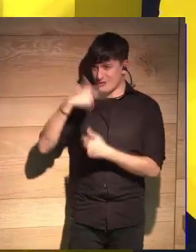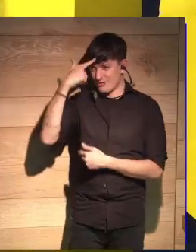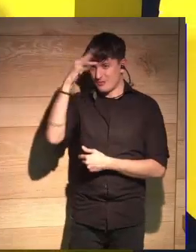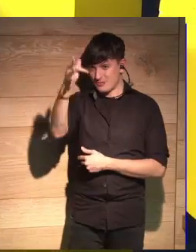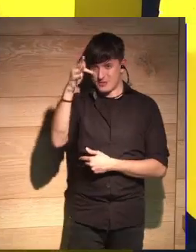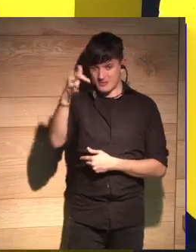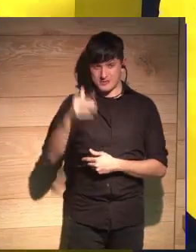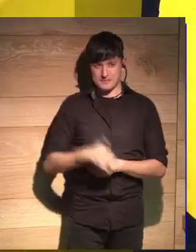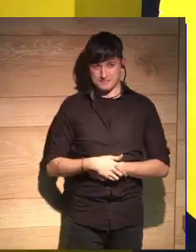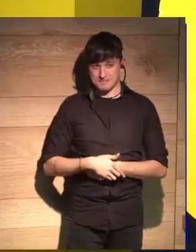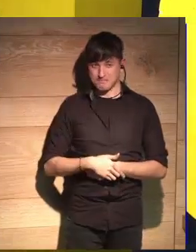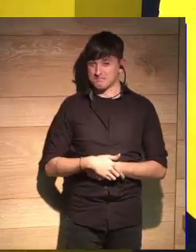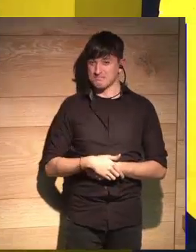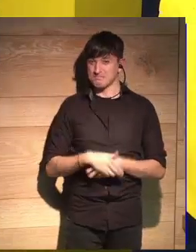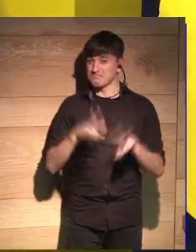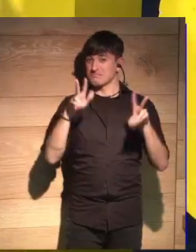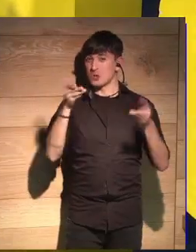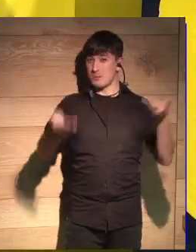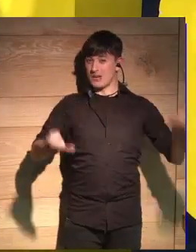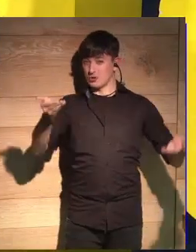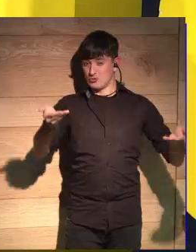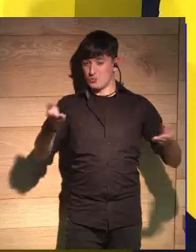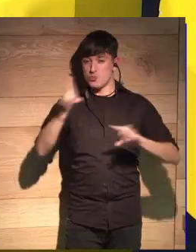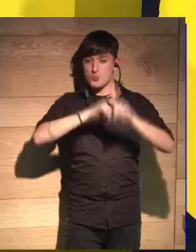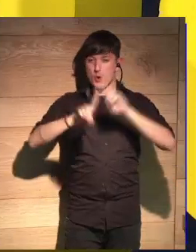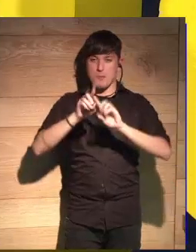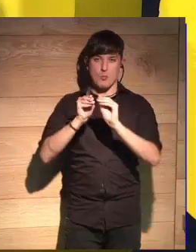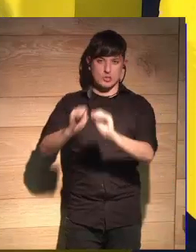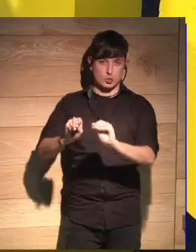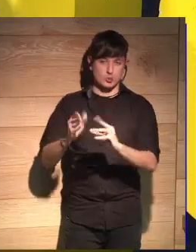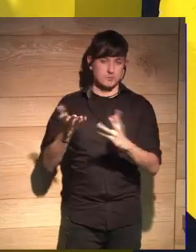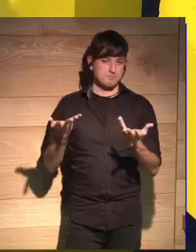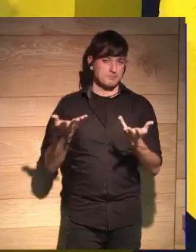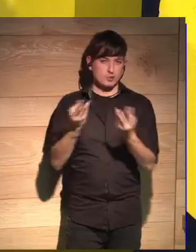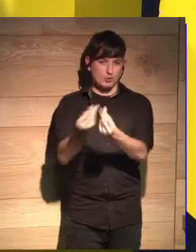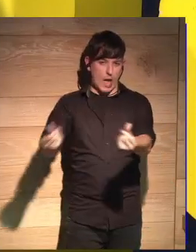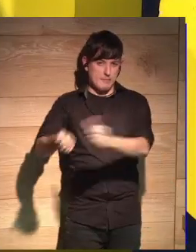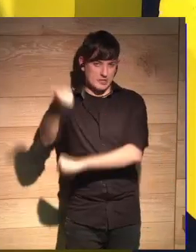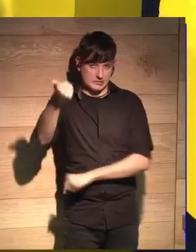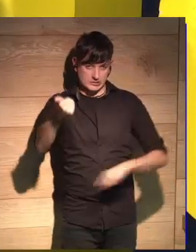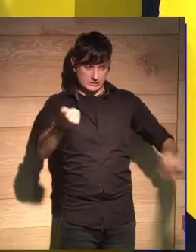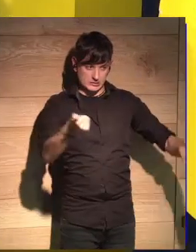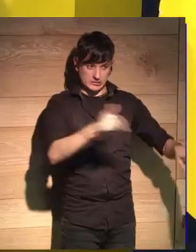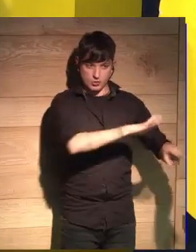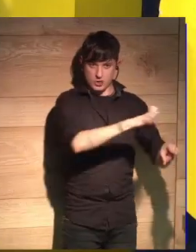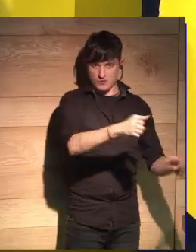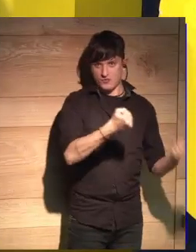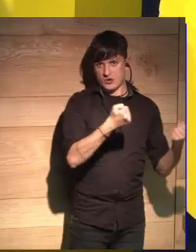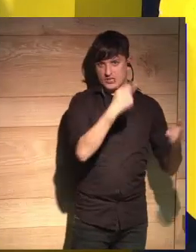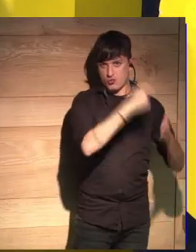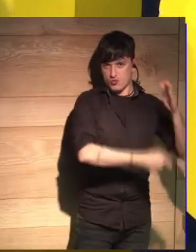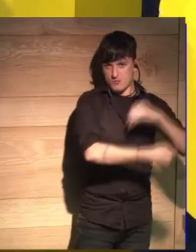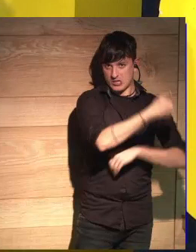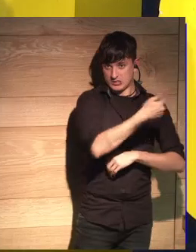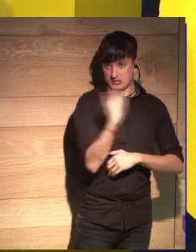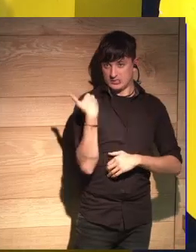Comparatively speaking, your problems are milder than our problems. Within the last 70